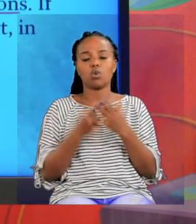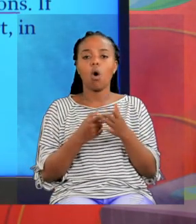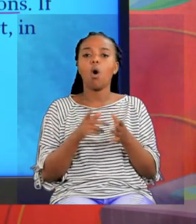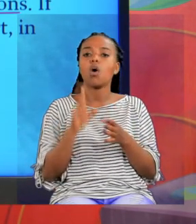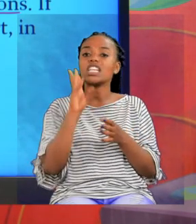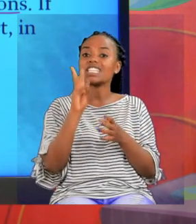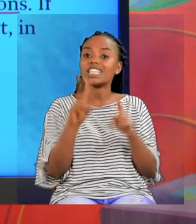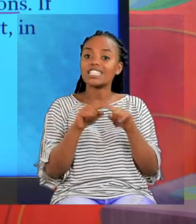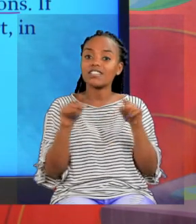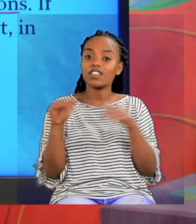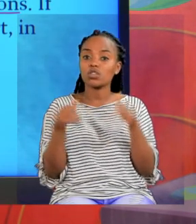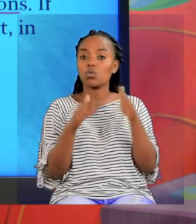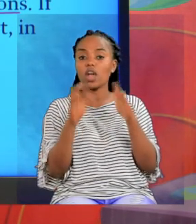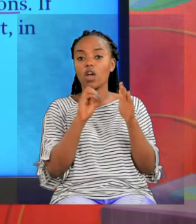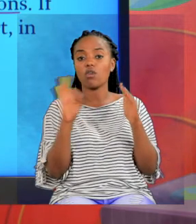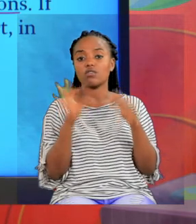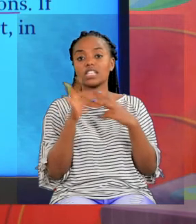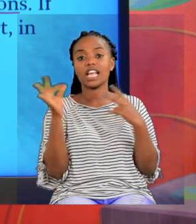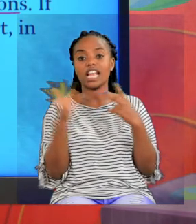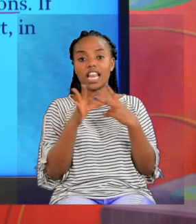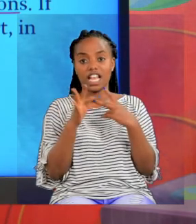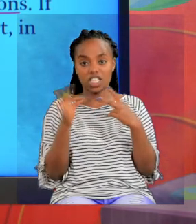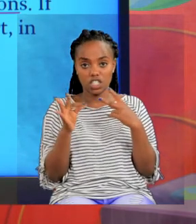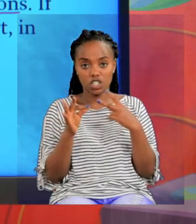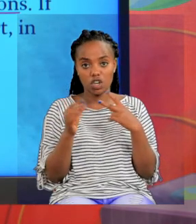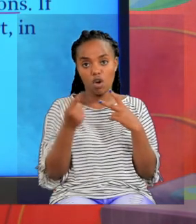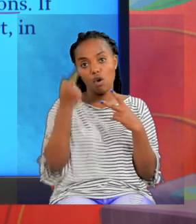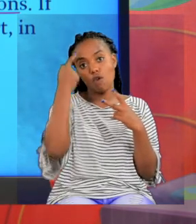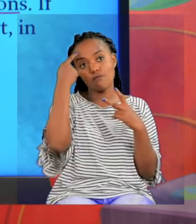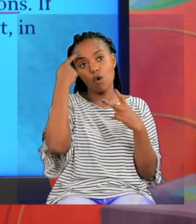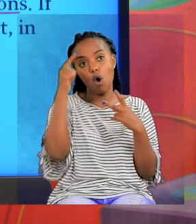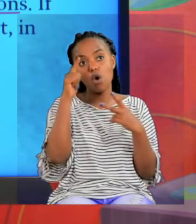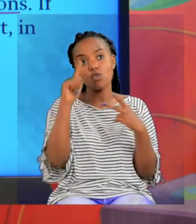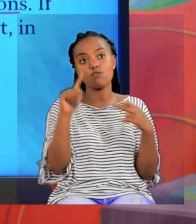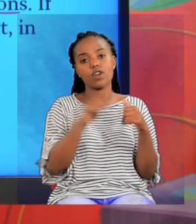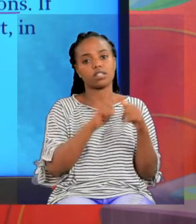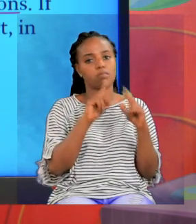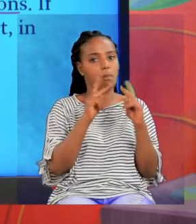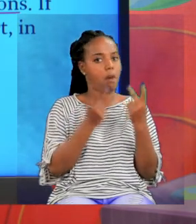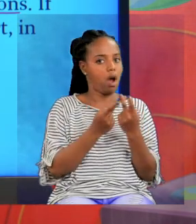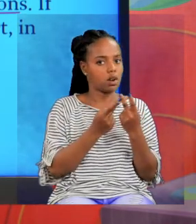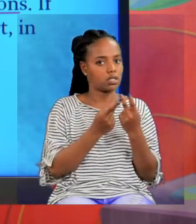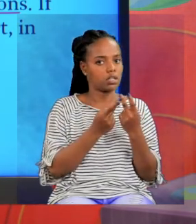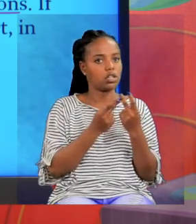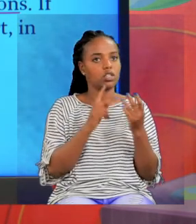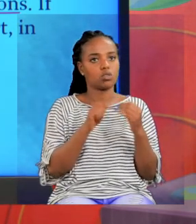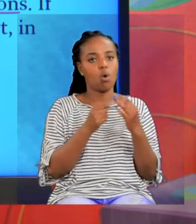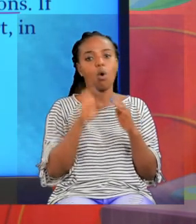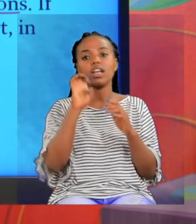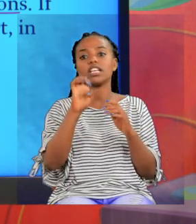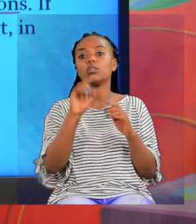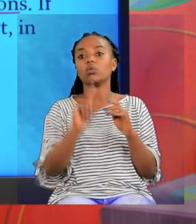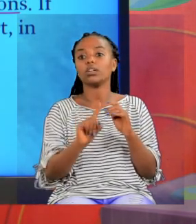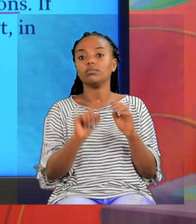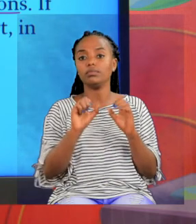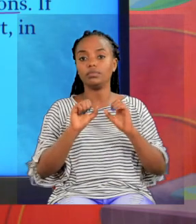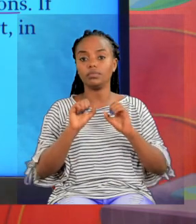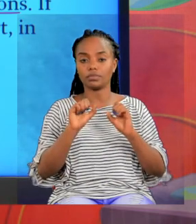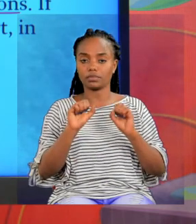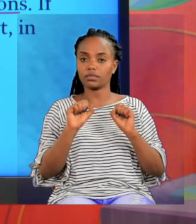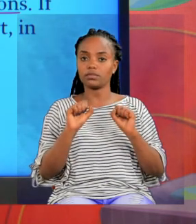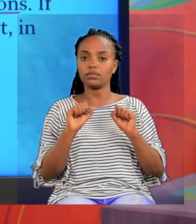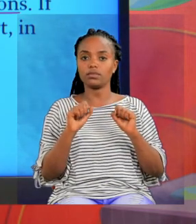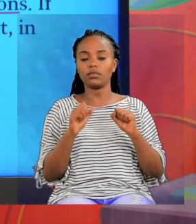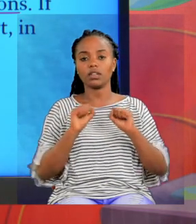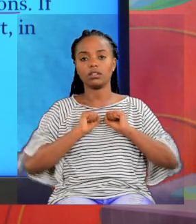6 different way of selection for the first part. So event one has 6